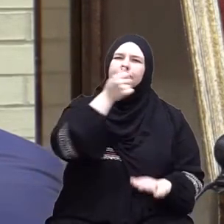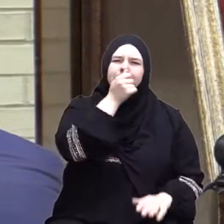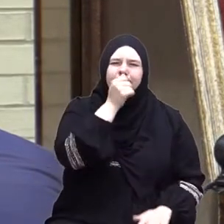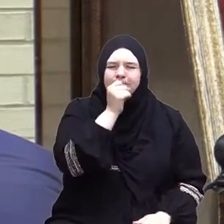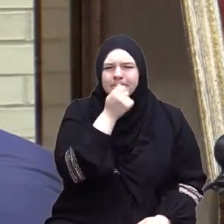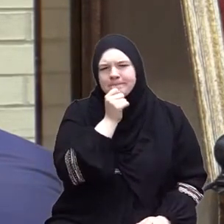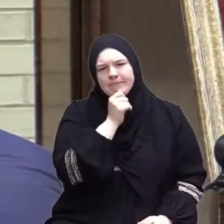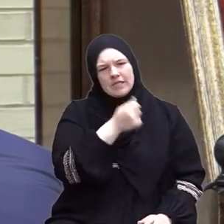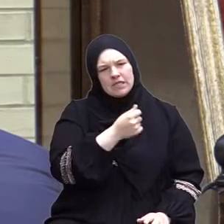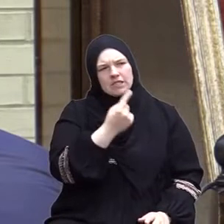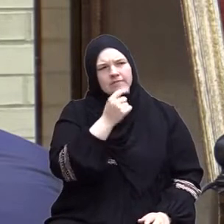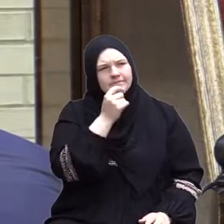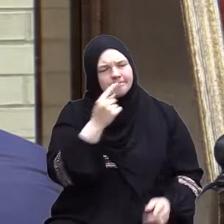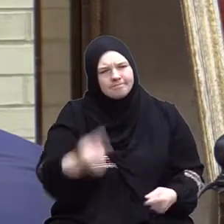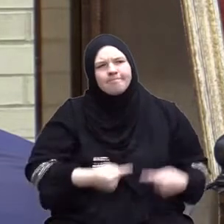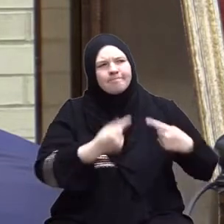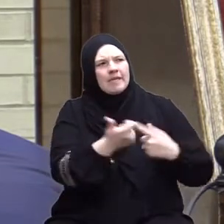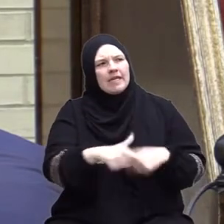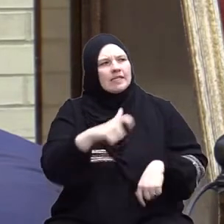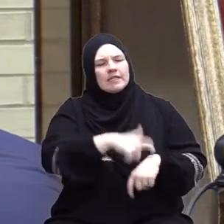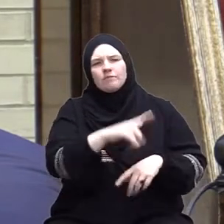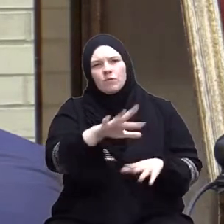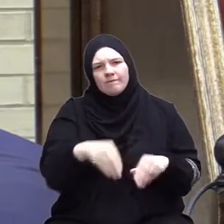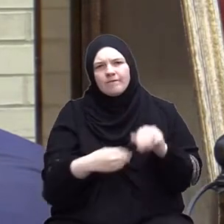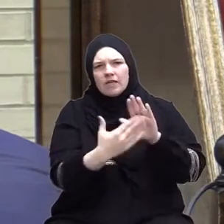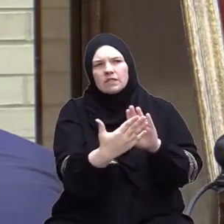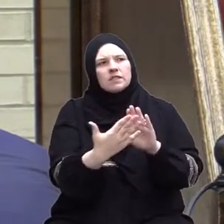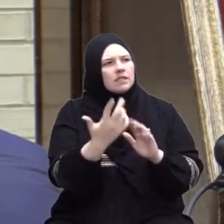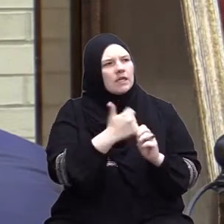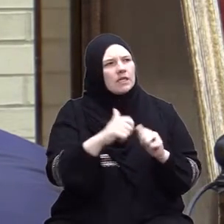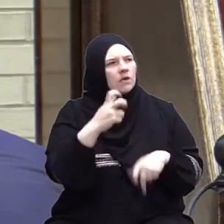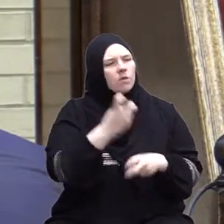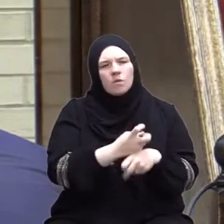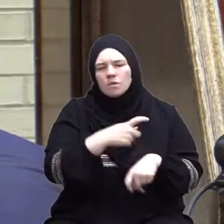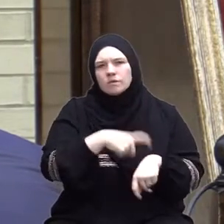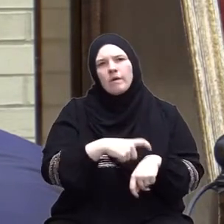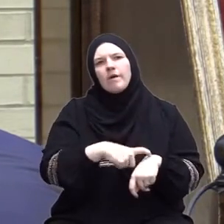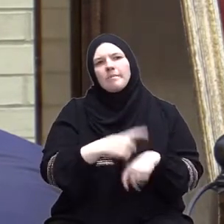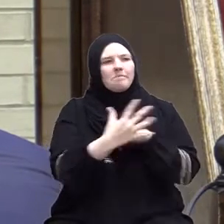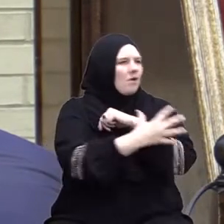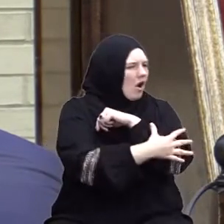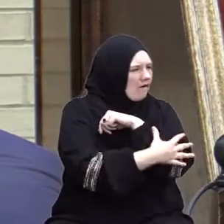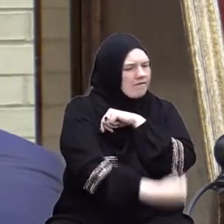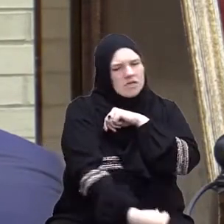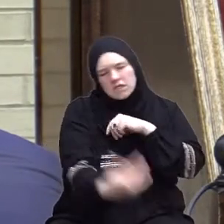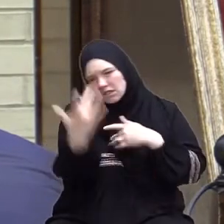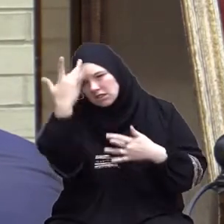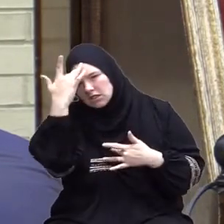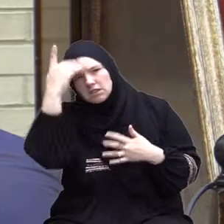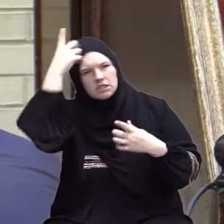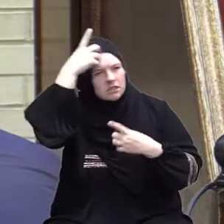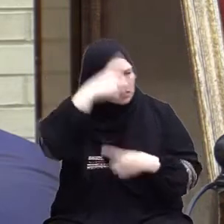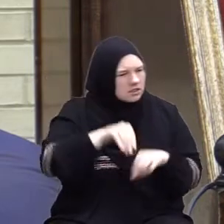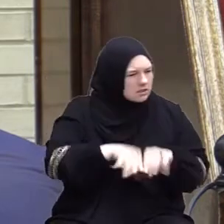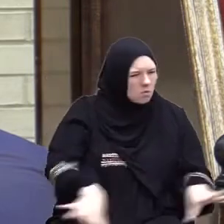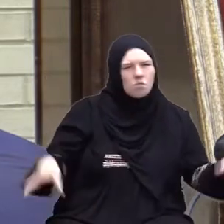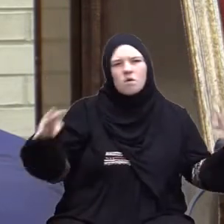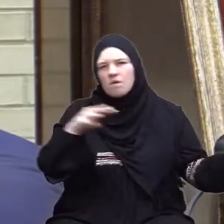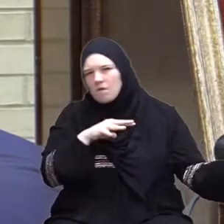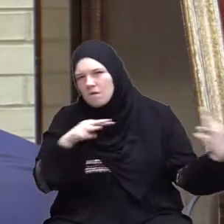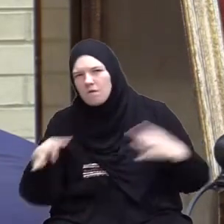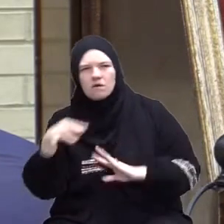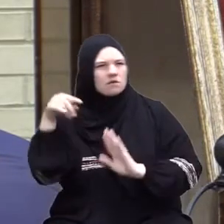with your torment or torture or any difficulty that you face? Afflictions, mayhem, poverty, sickness,